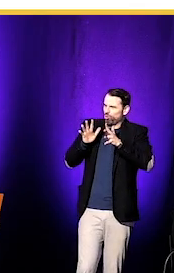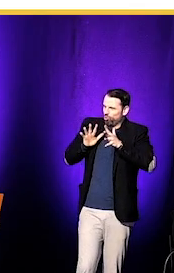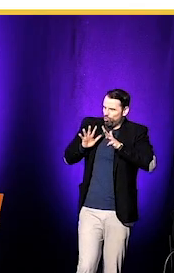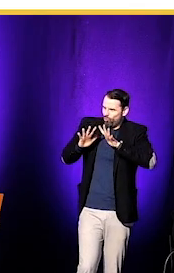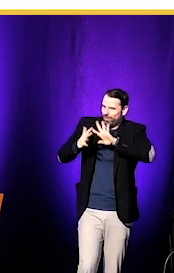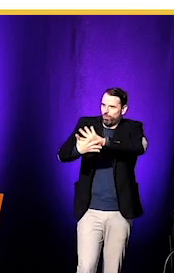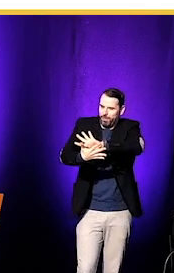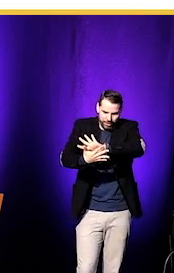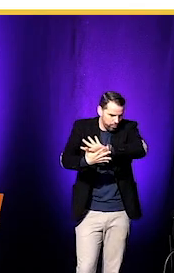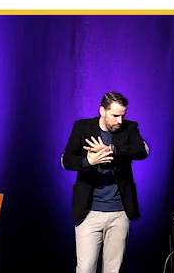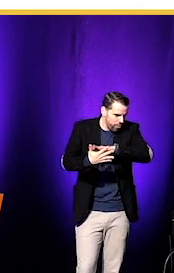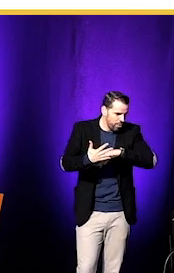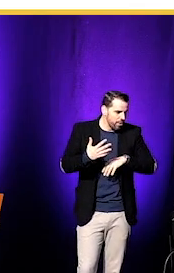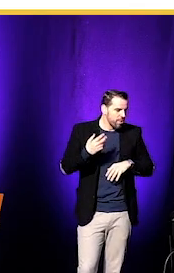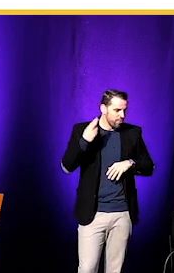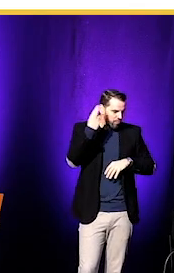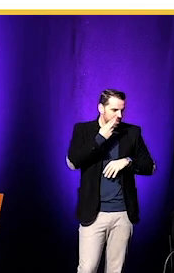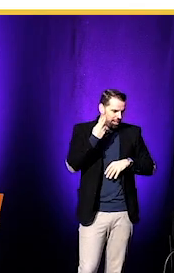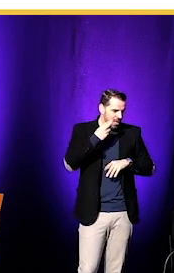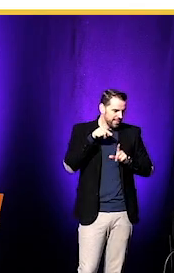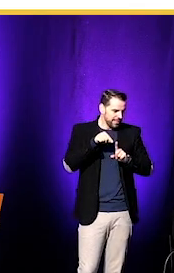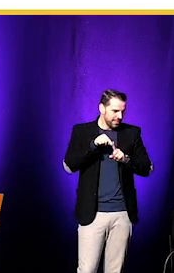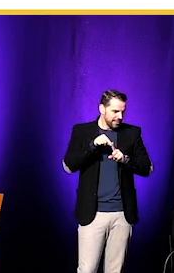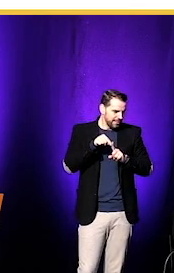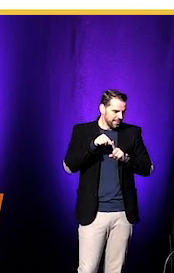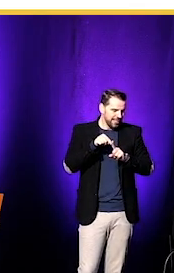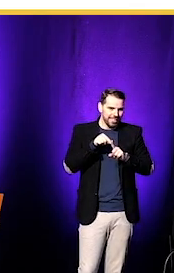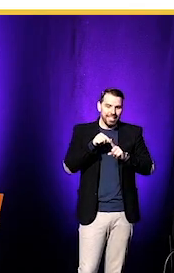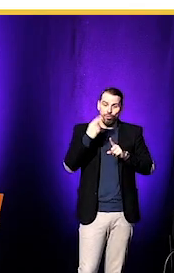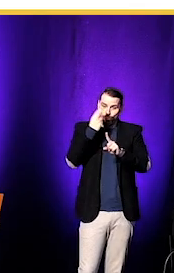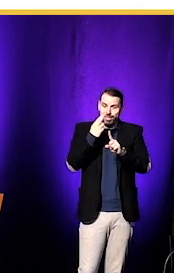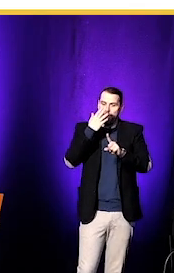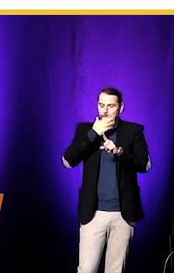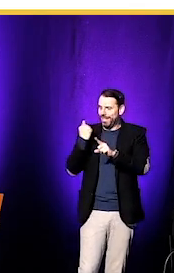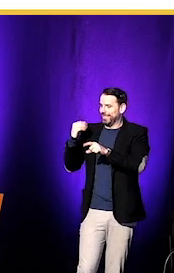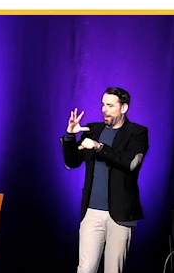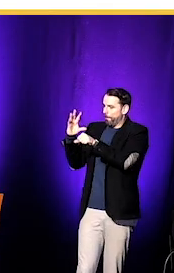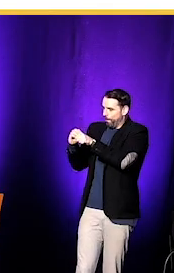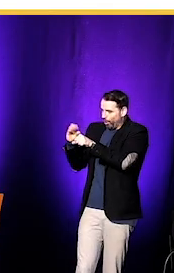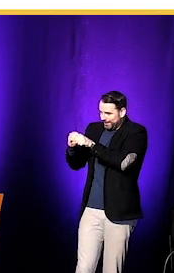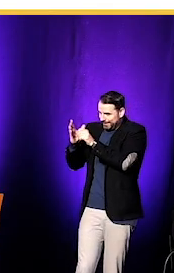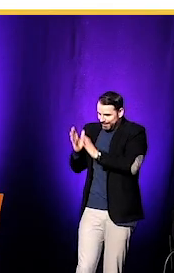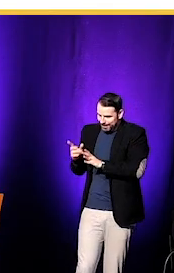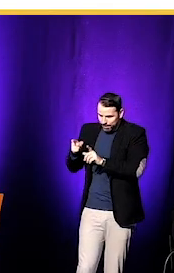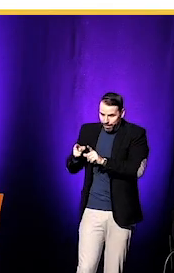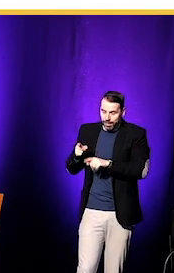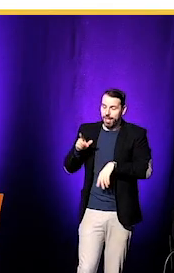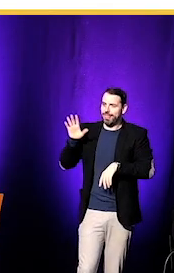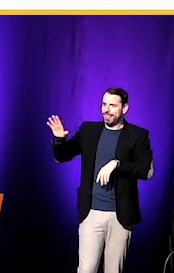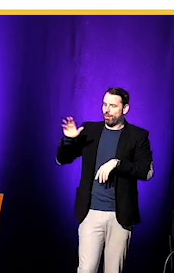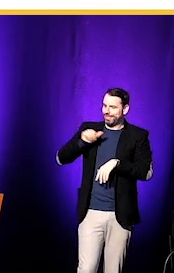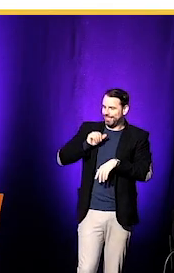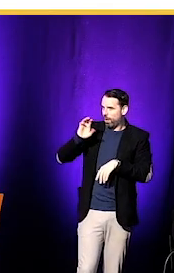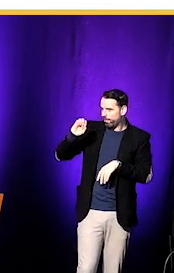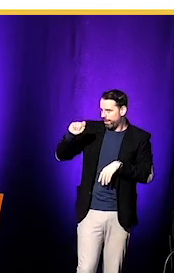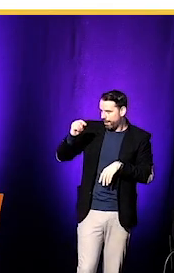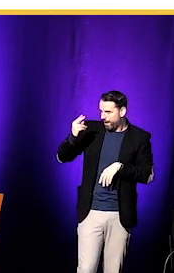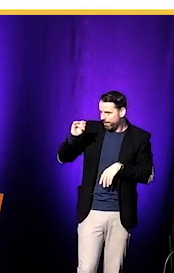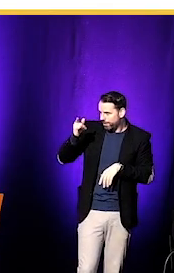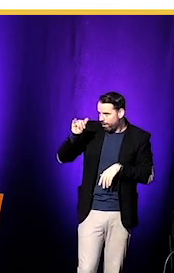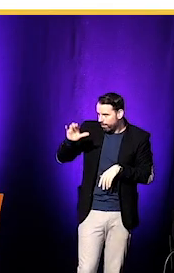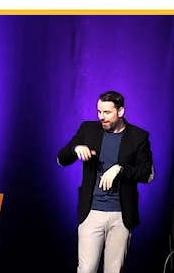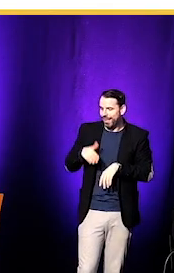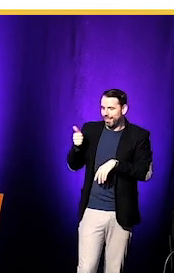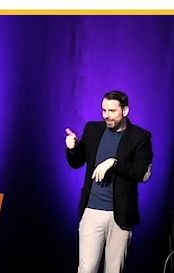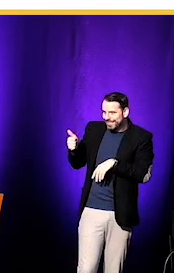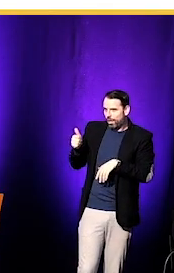in the spaces was consequential for its participants. Students' cognitive ethnographies and summative